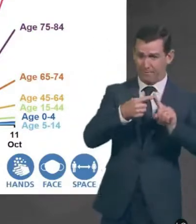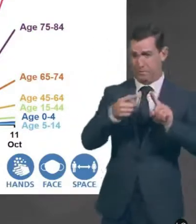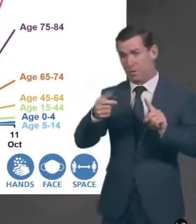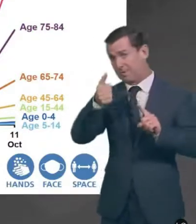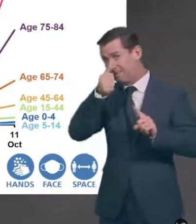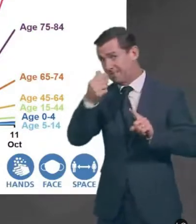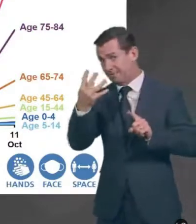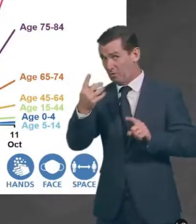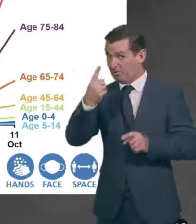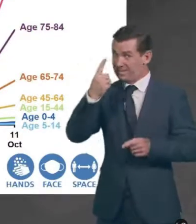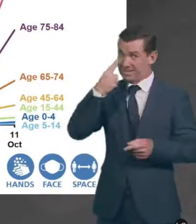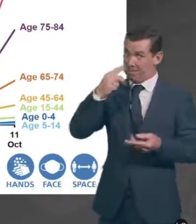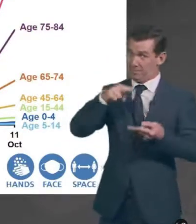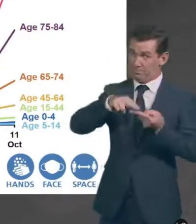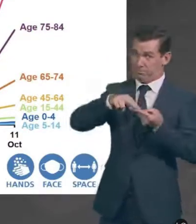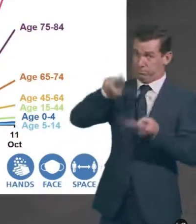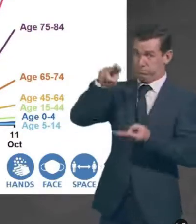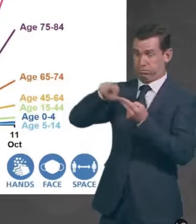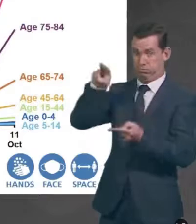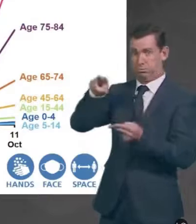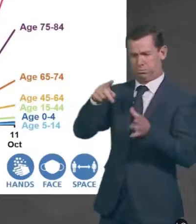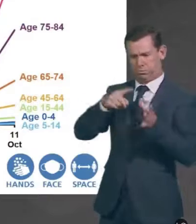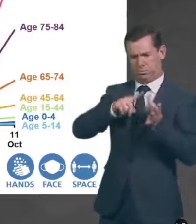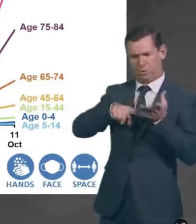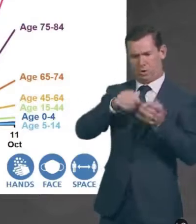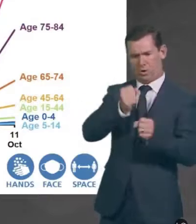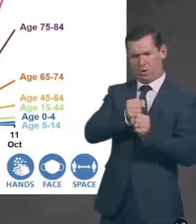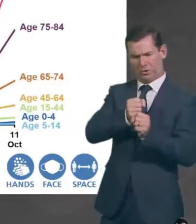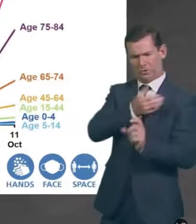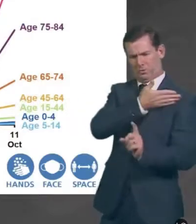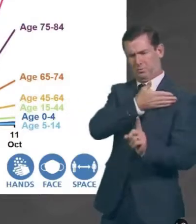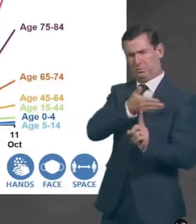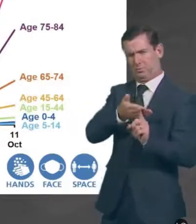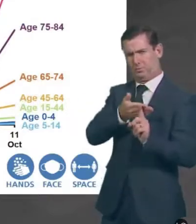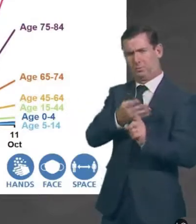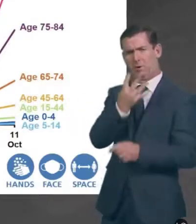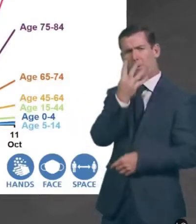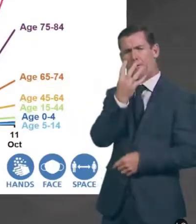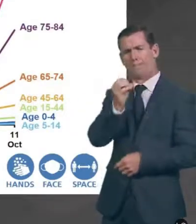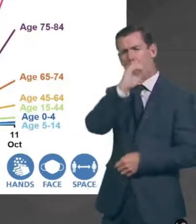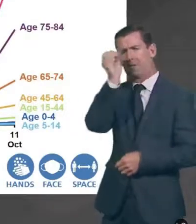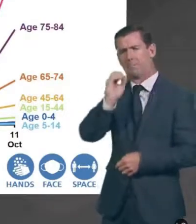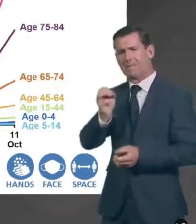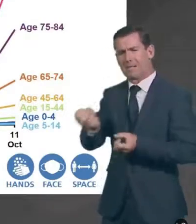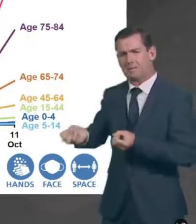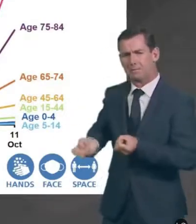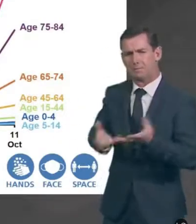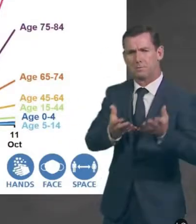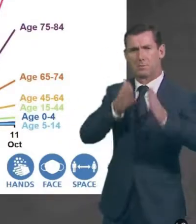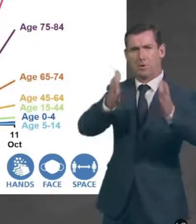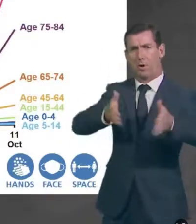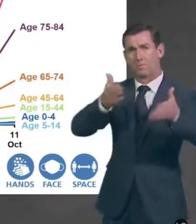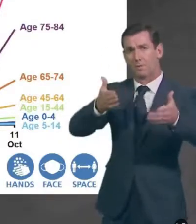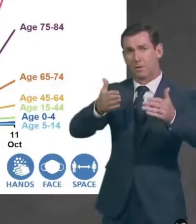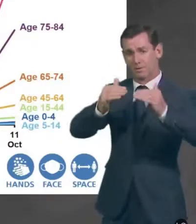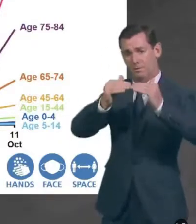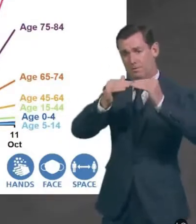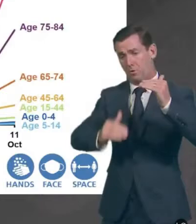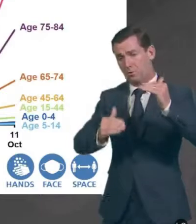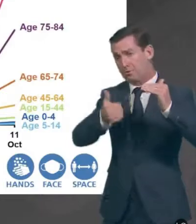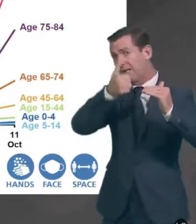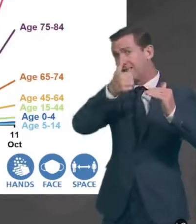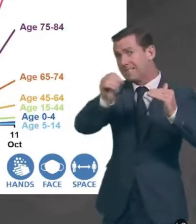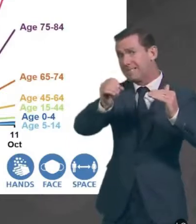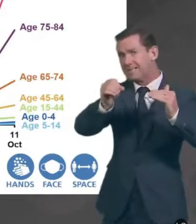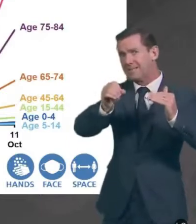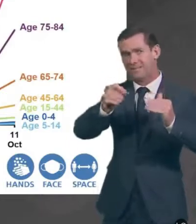about 40% of the cases in hospital are under the age of 60. So it's not just older people who are going into